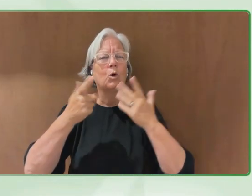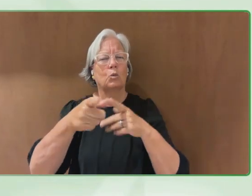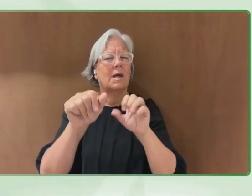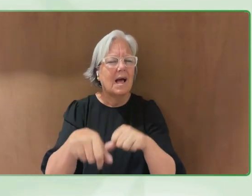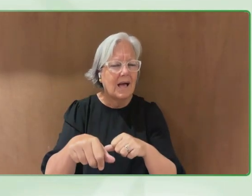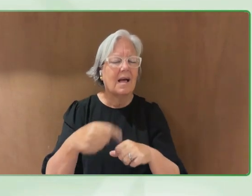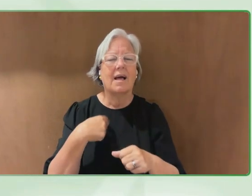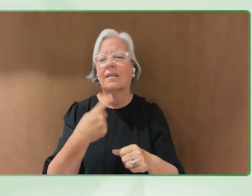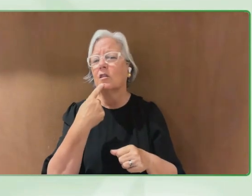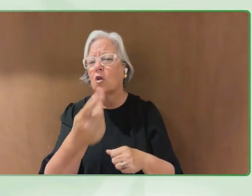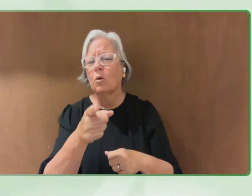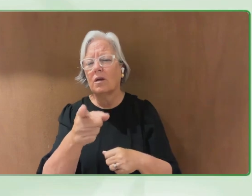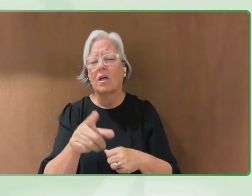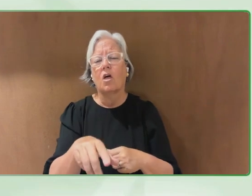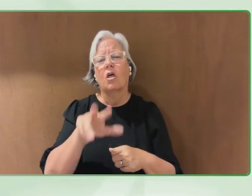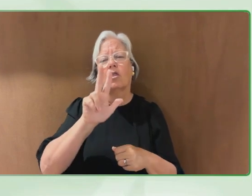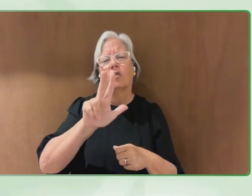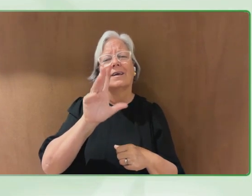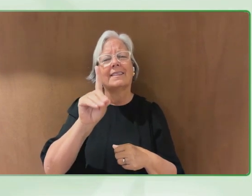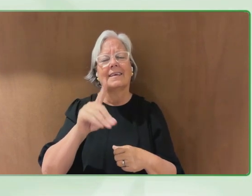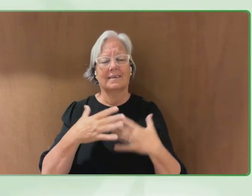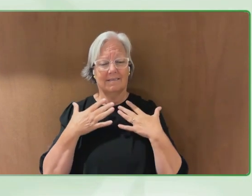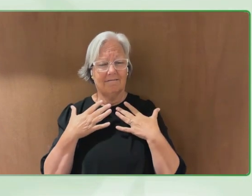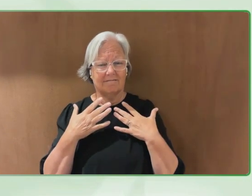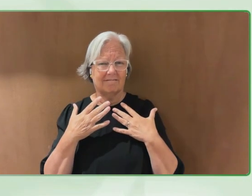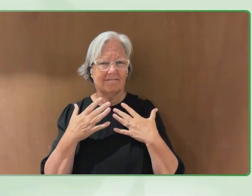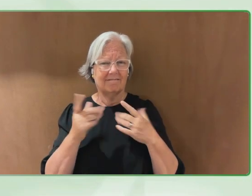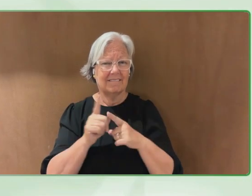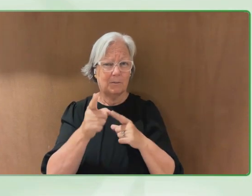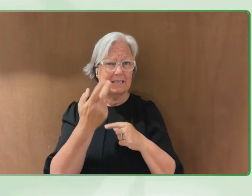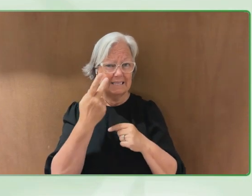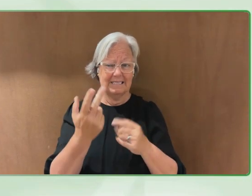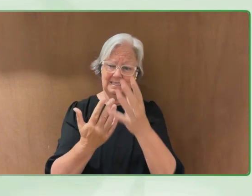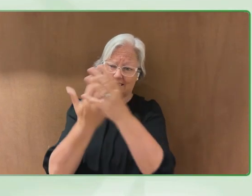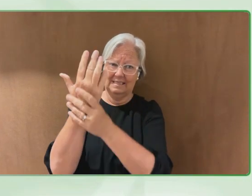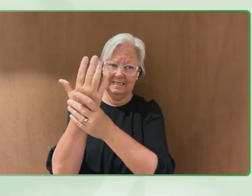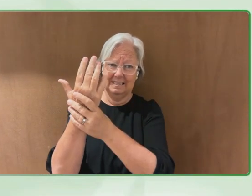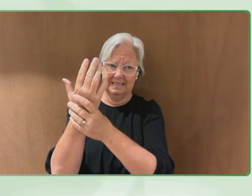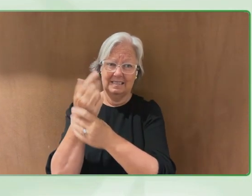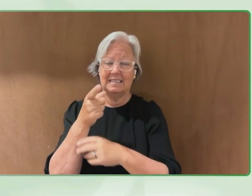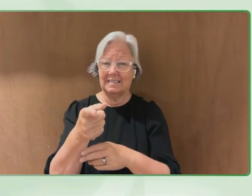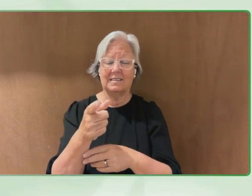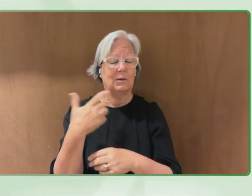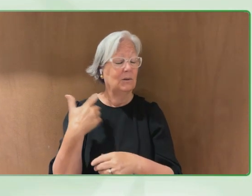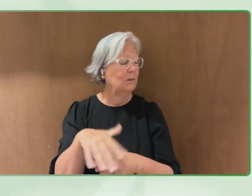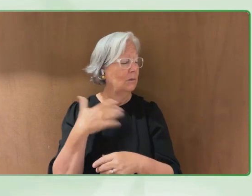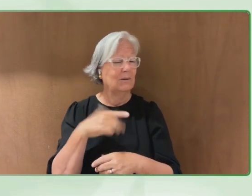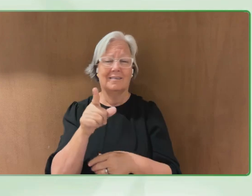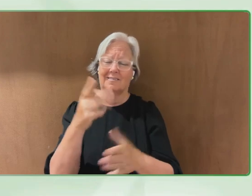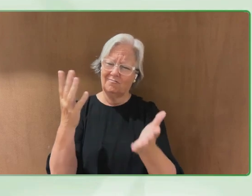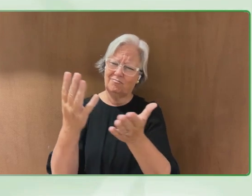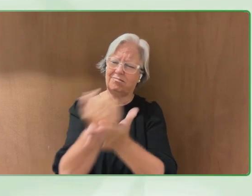3D prosthesis again, because when I see this, this is a symbol of victory. This is a symbol of triumph, and this is a symbol of Humanos